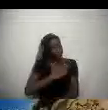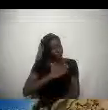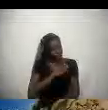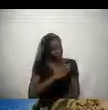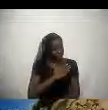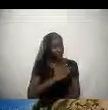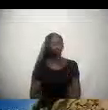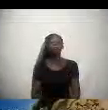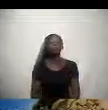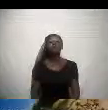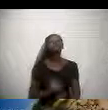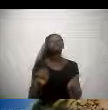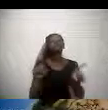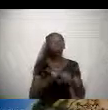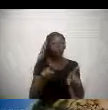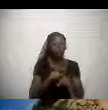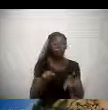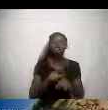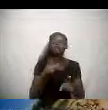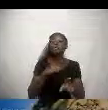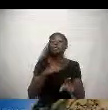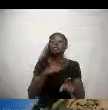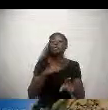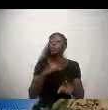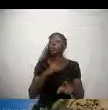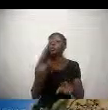Another important information is about the Q&A.